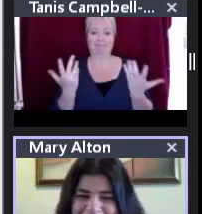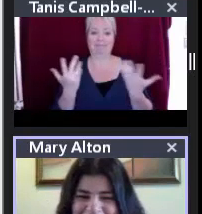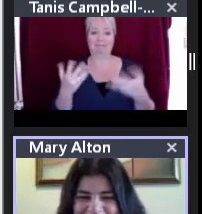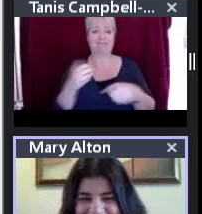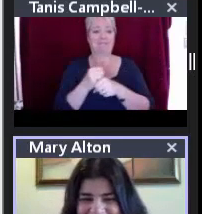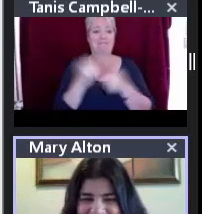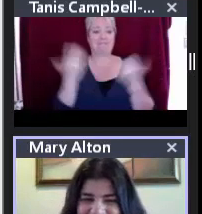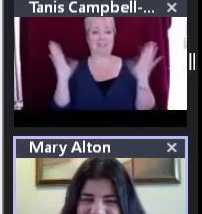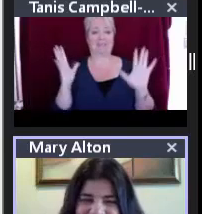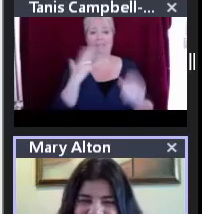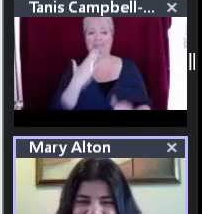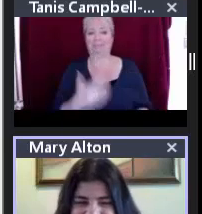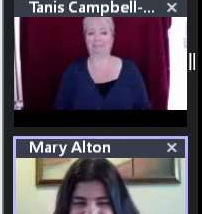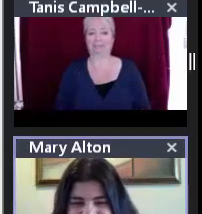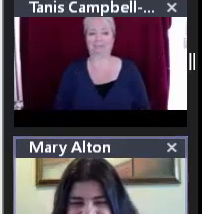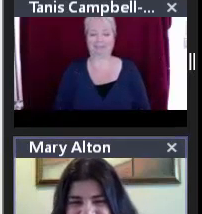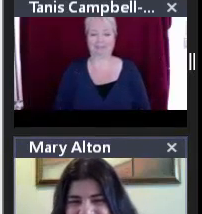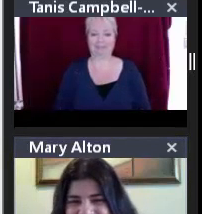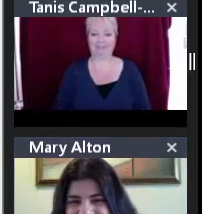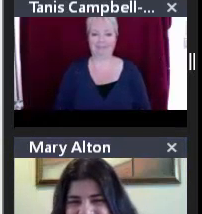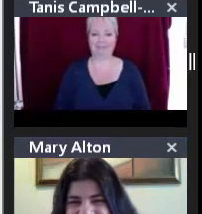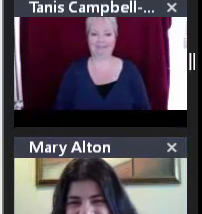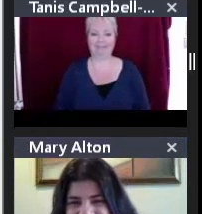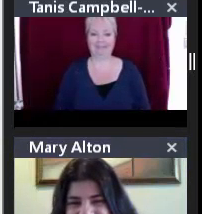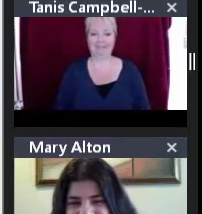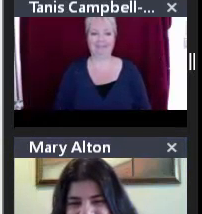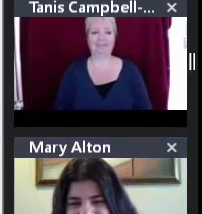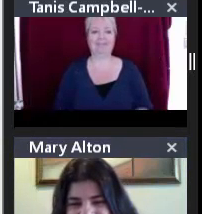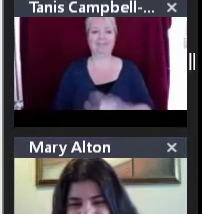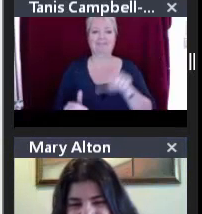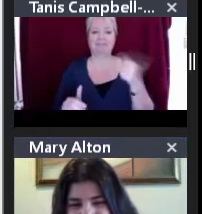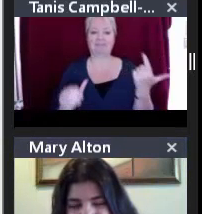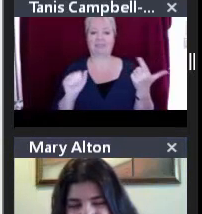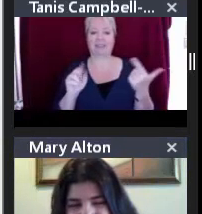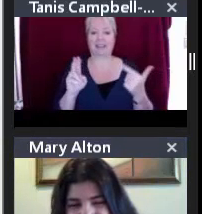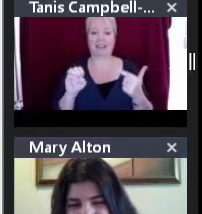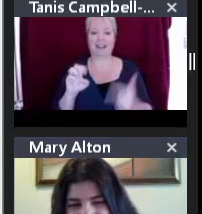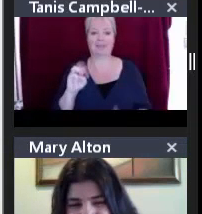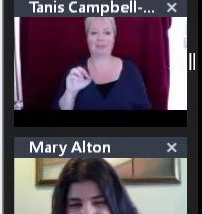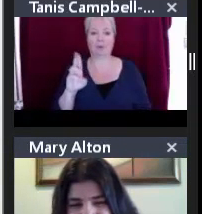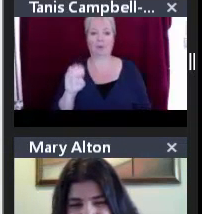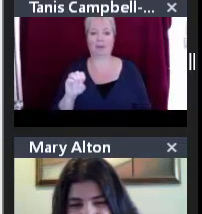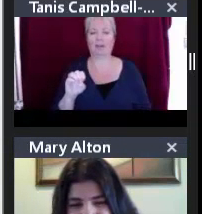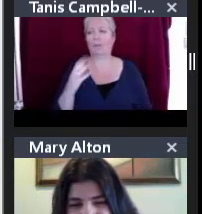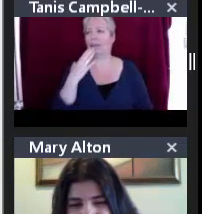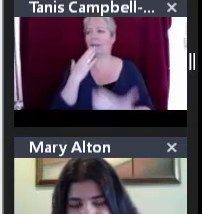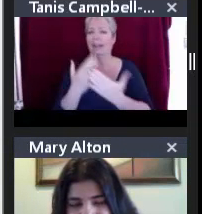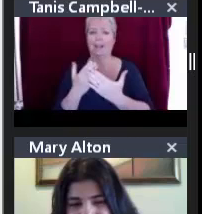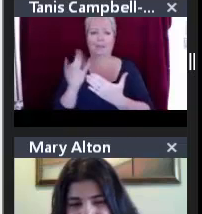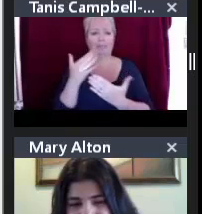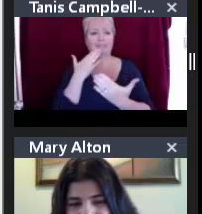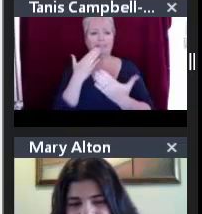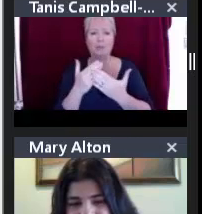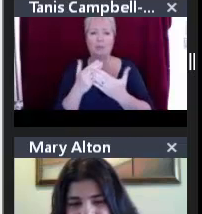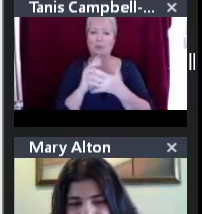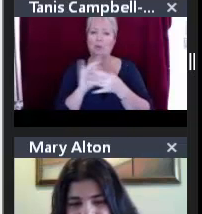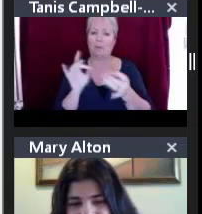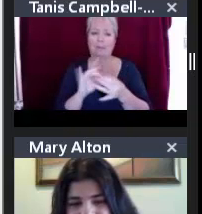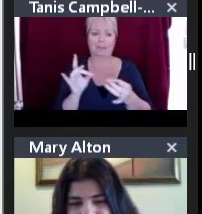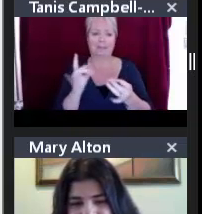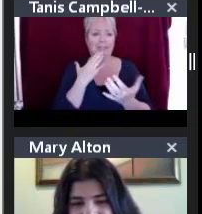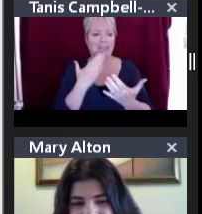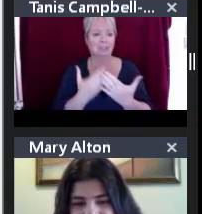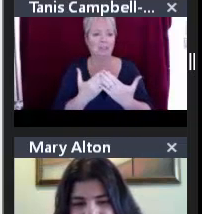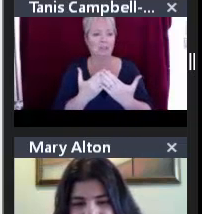say. Thank you so much, Mary. So well put in so many different ways, and I'm always impressed